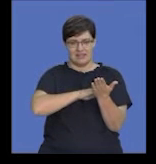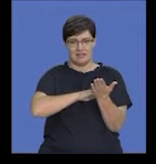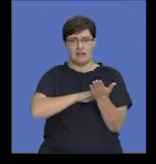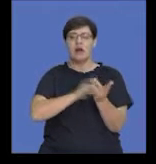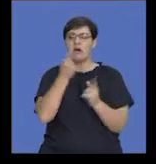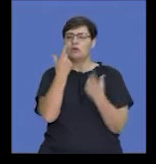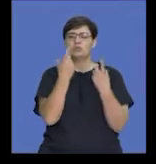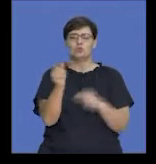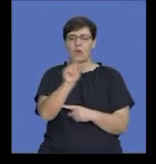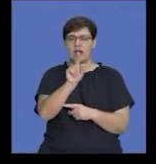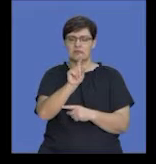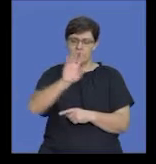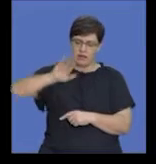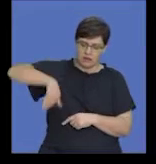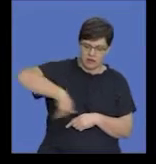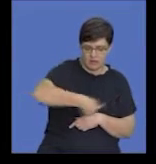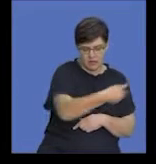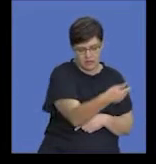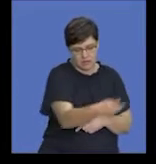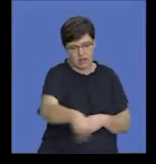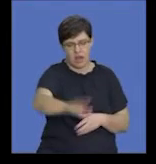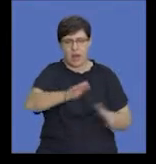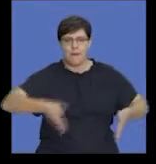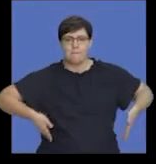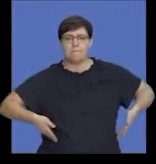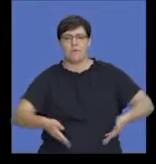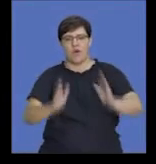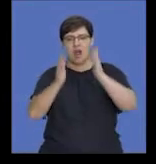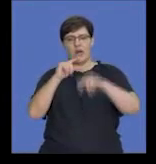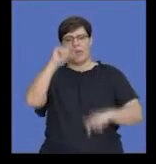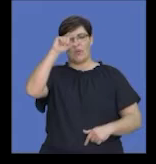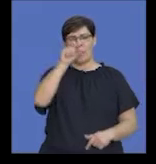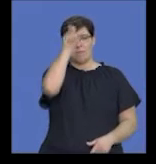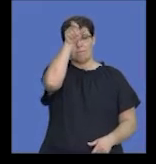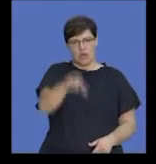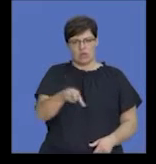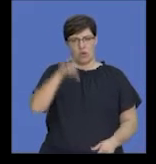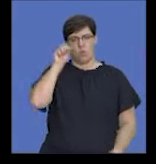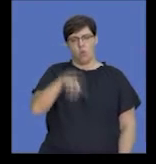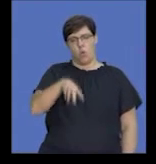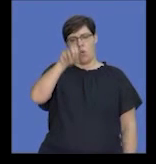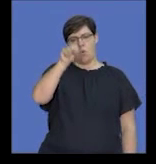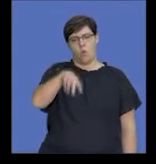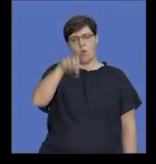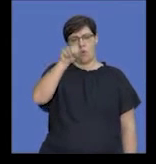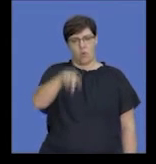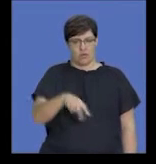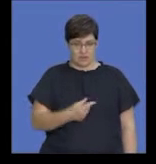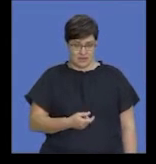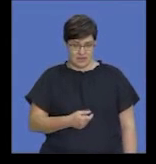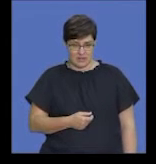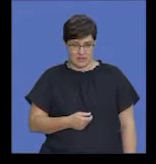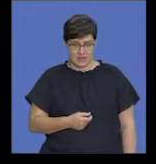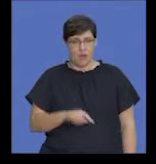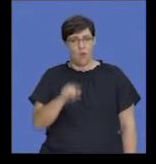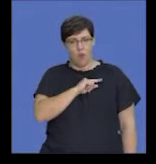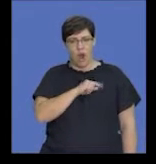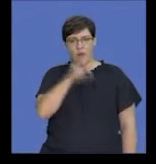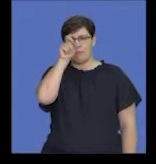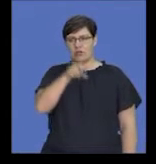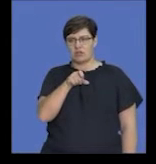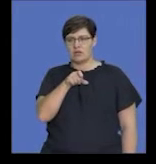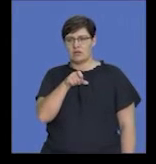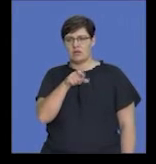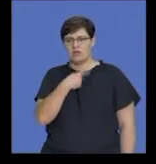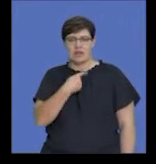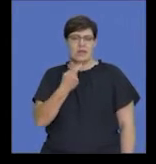then the paintbrush is obviously paving a way, and there's a small little person there. I'm going to say person because we're not